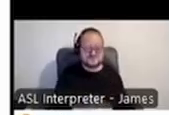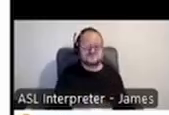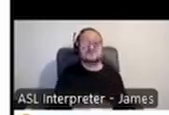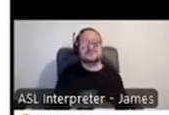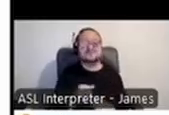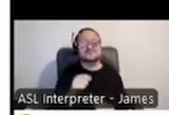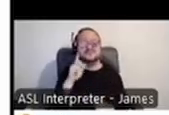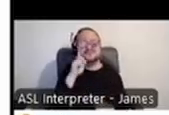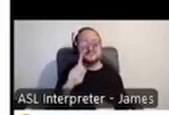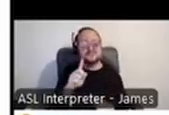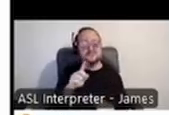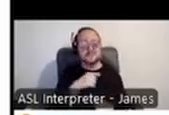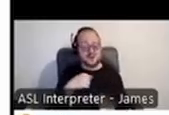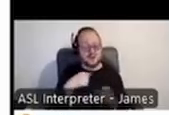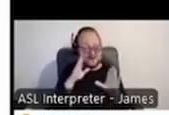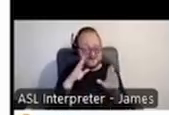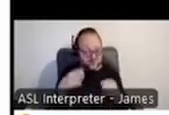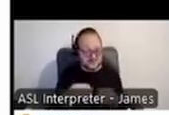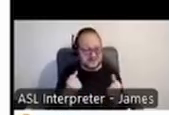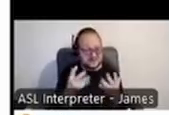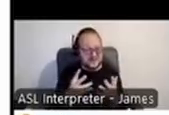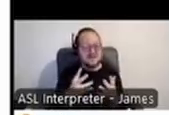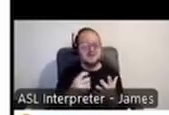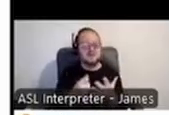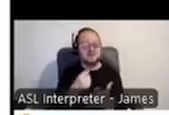many projects and initiatives. And in